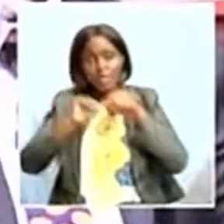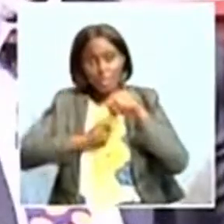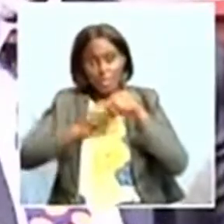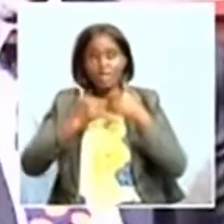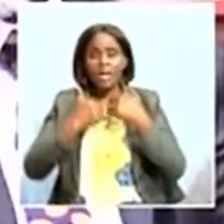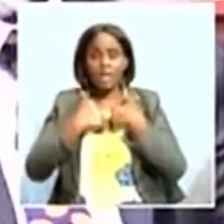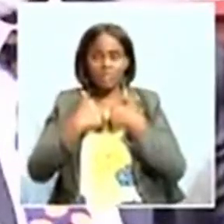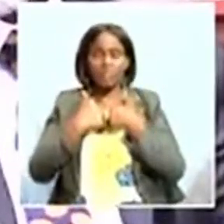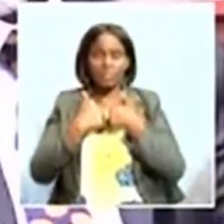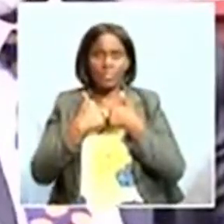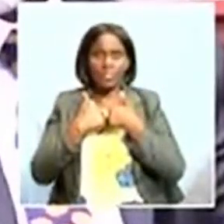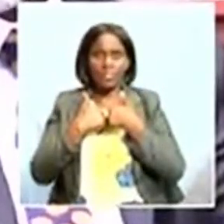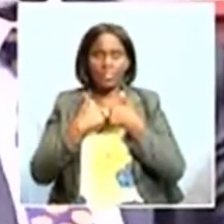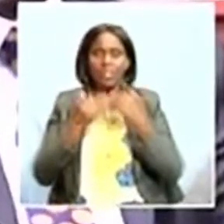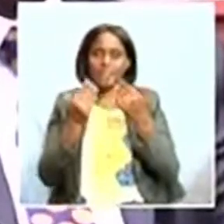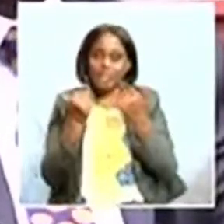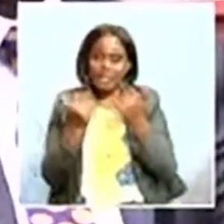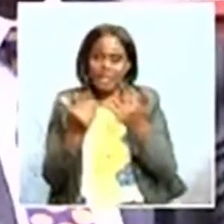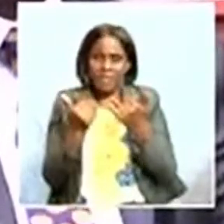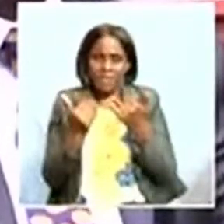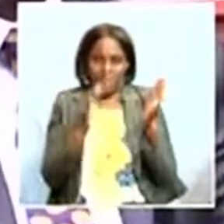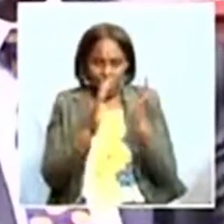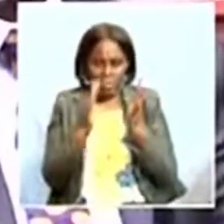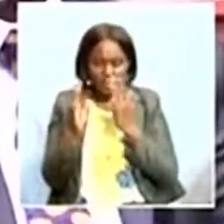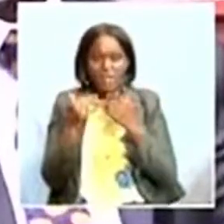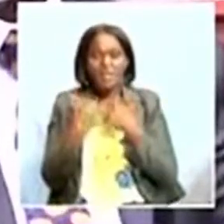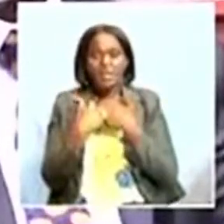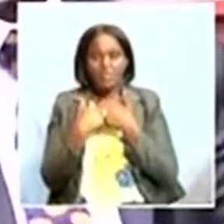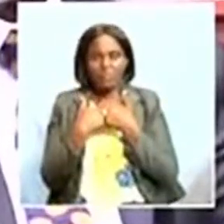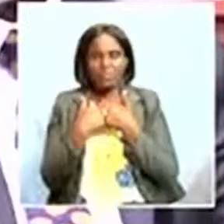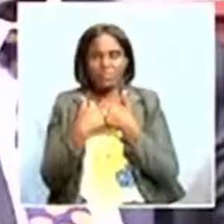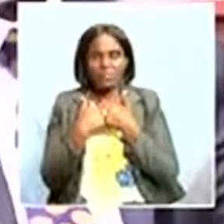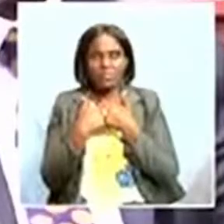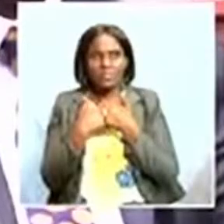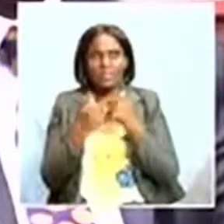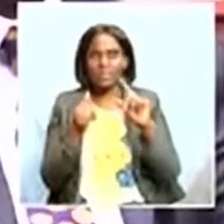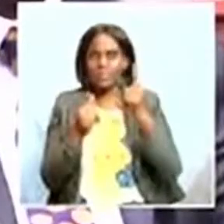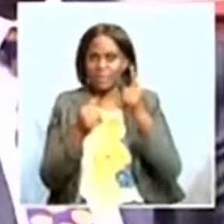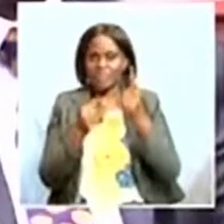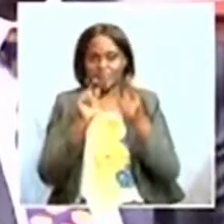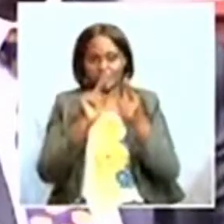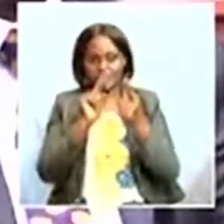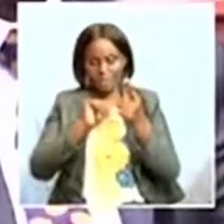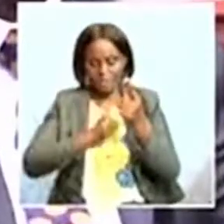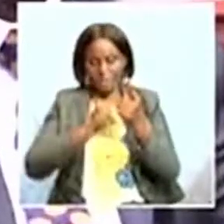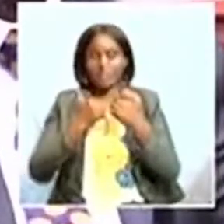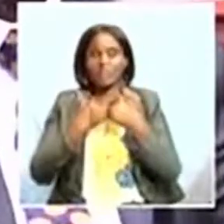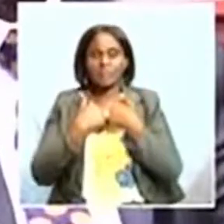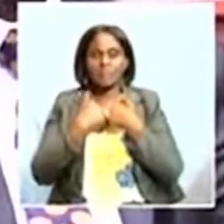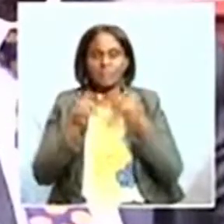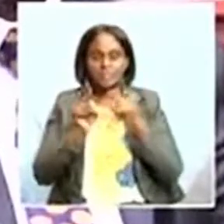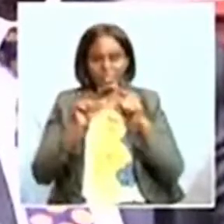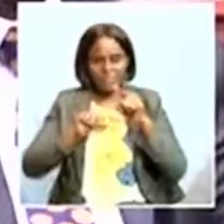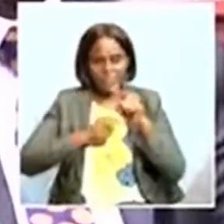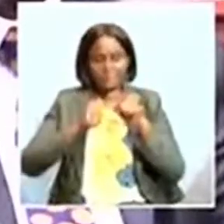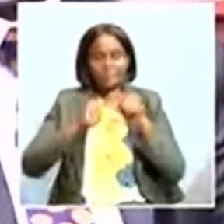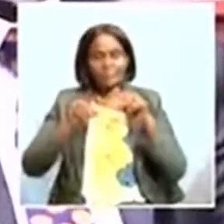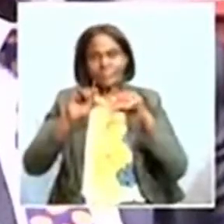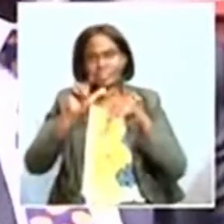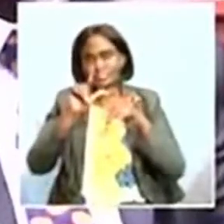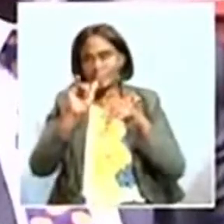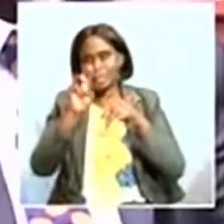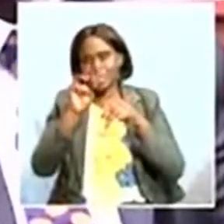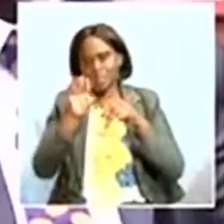taken immediate measures. First and foremost, we are applying lime and